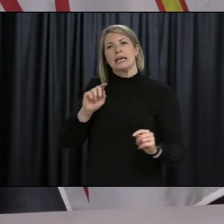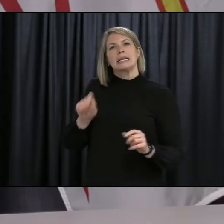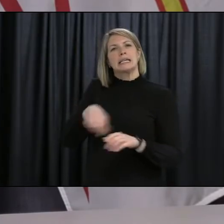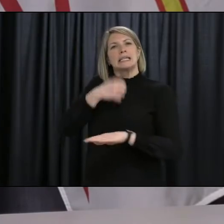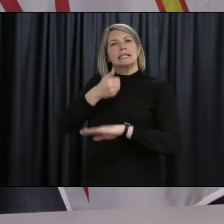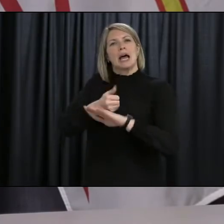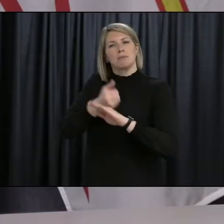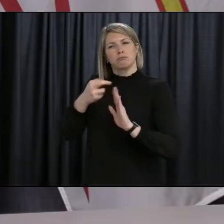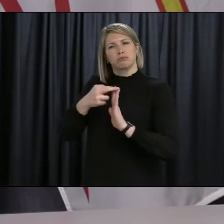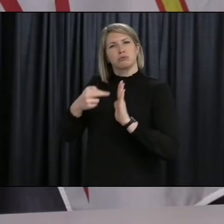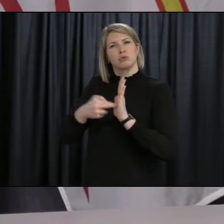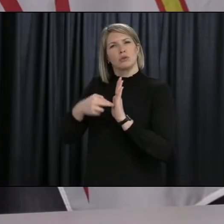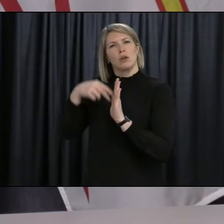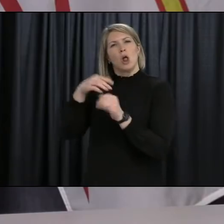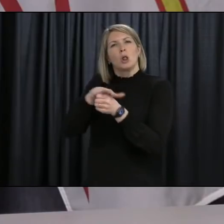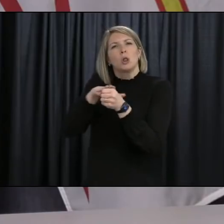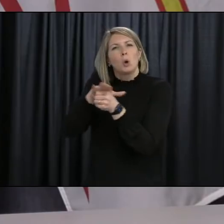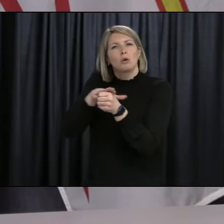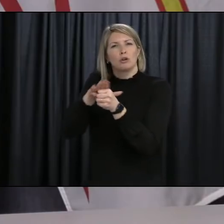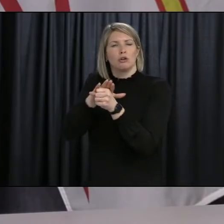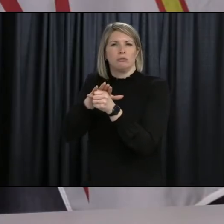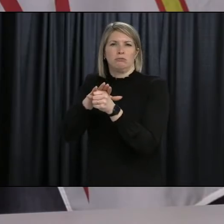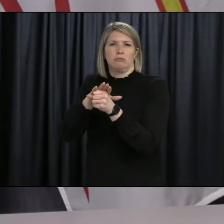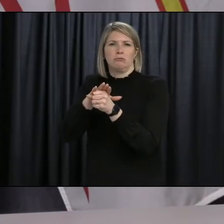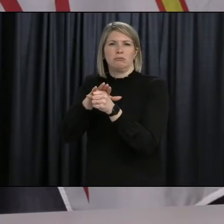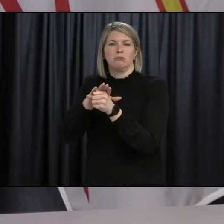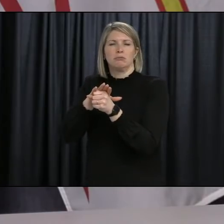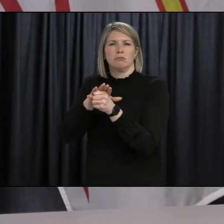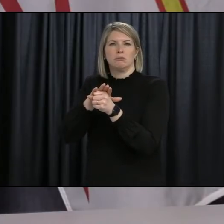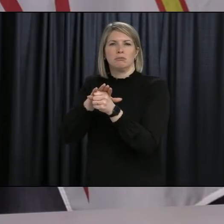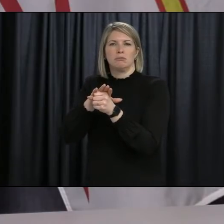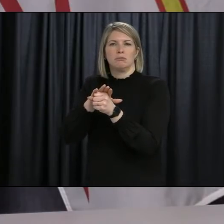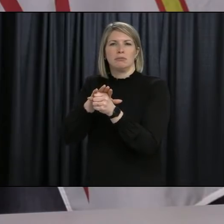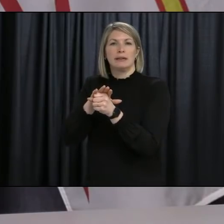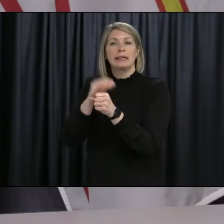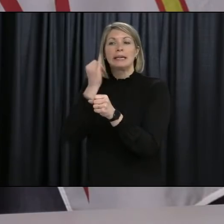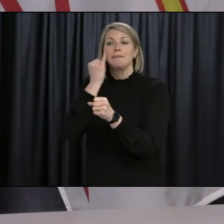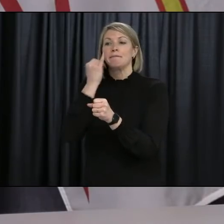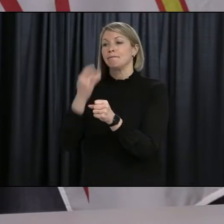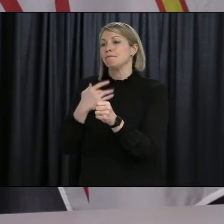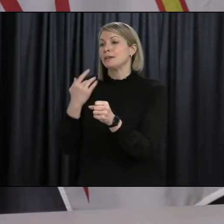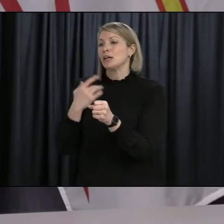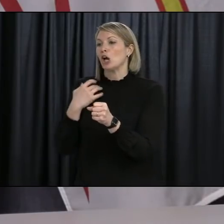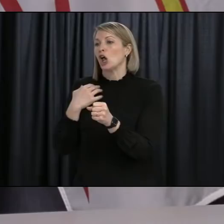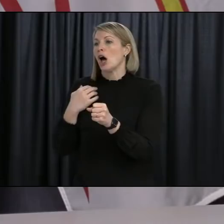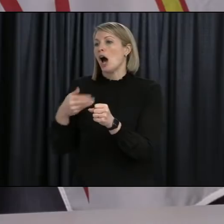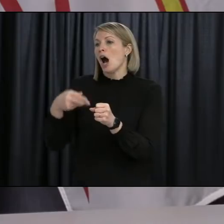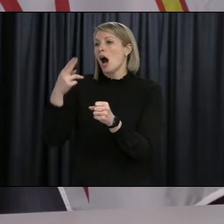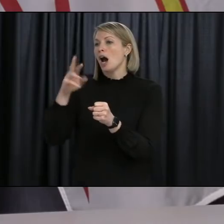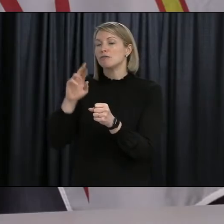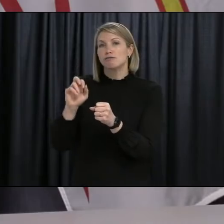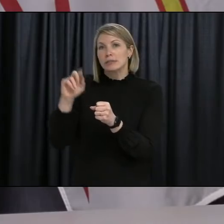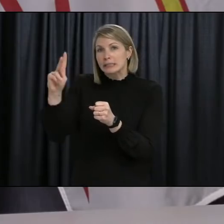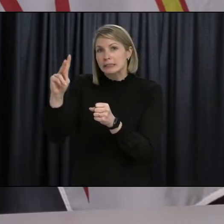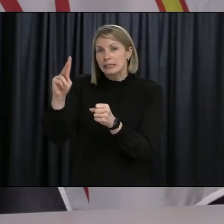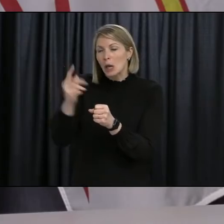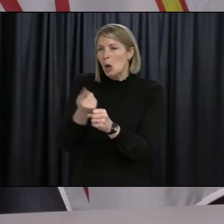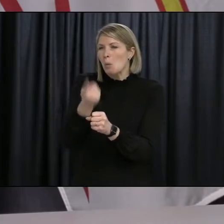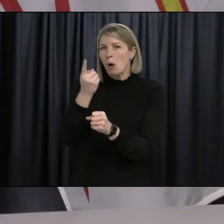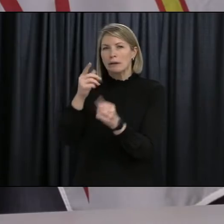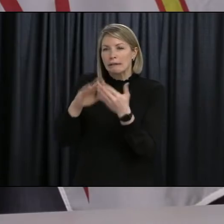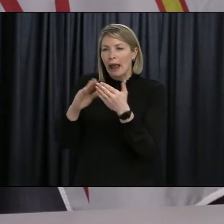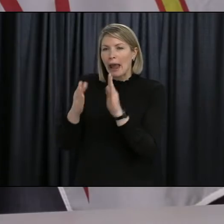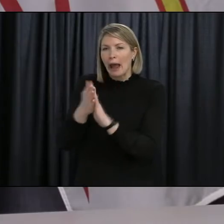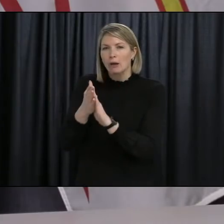a localized basis, and that we would apply them in response to where we felt the risks were. So we're trying to really tailor